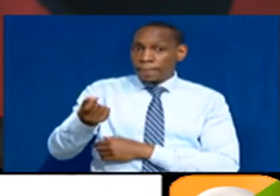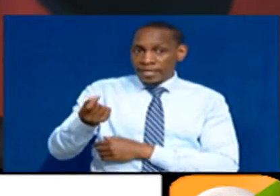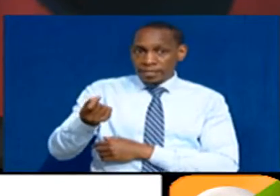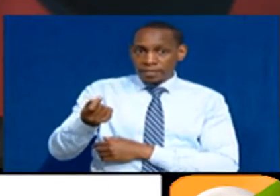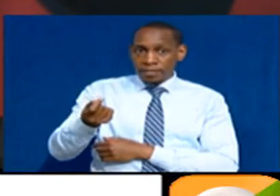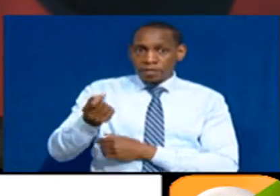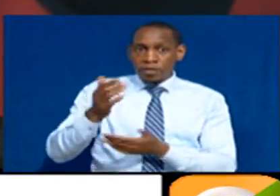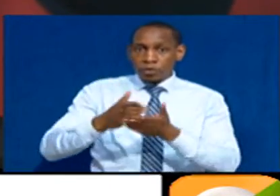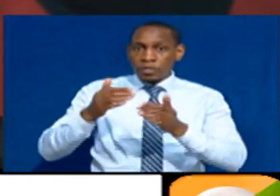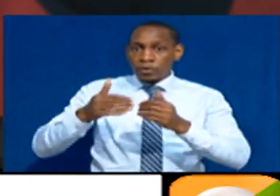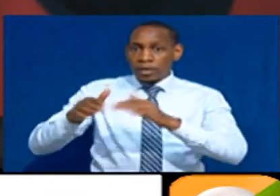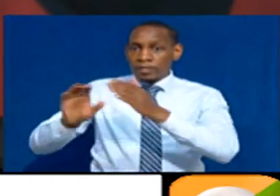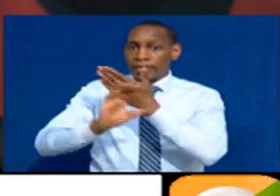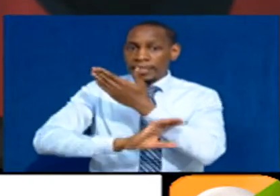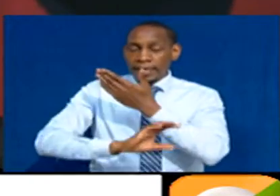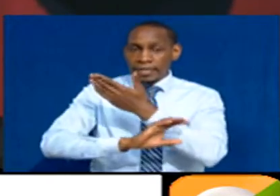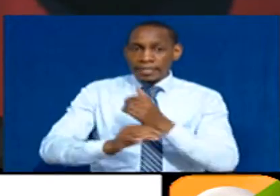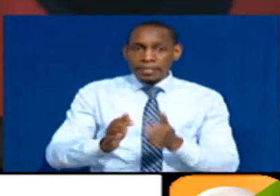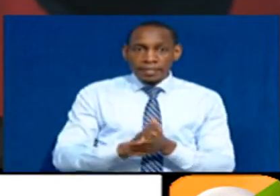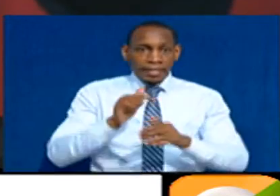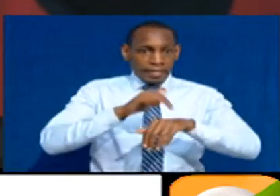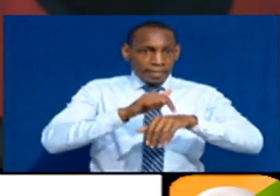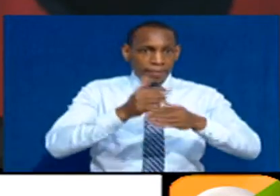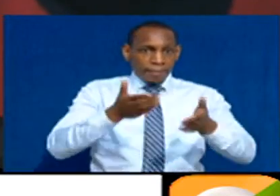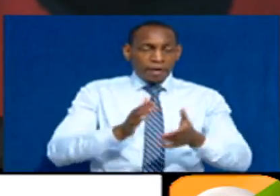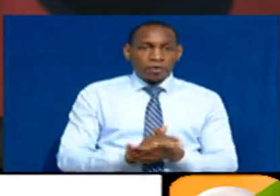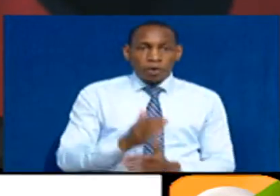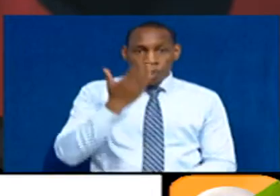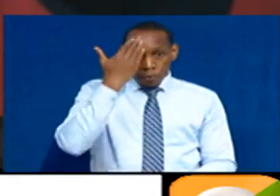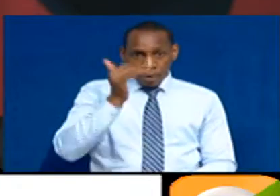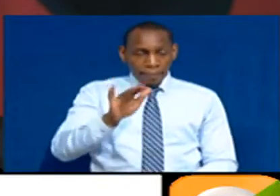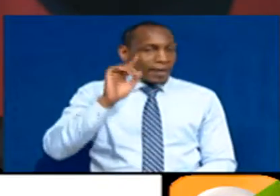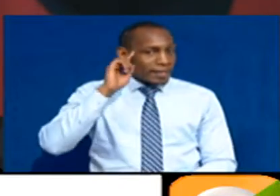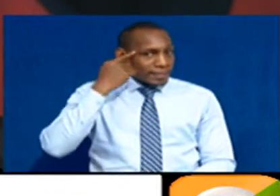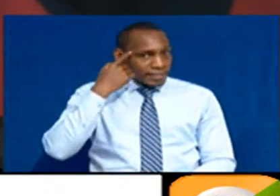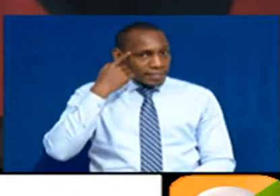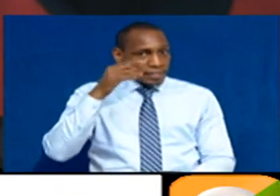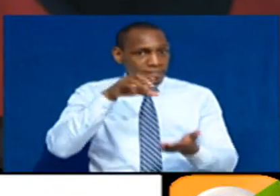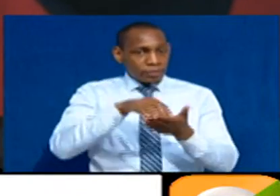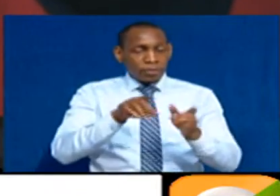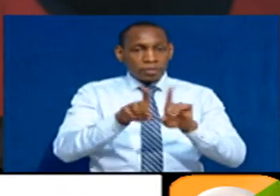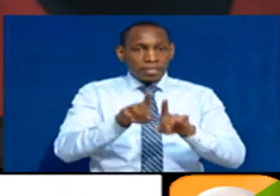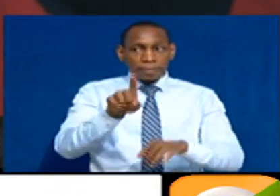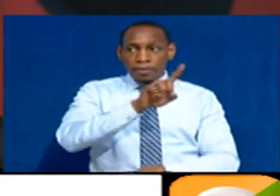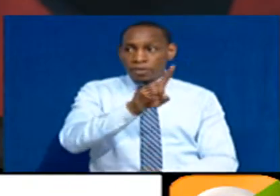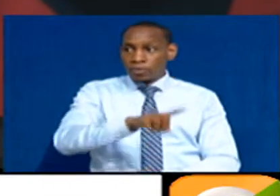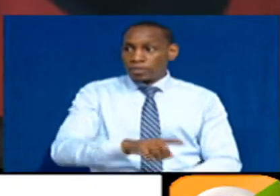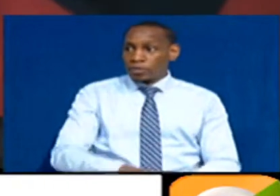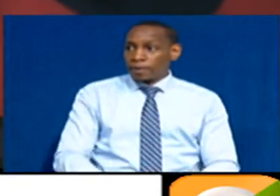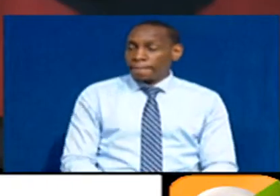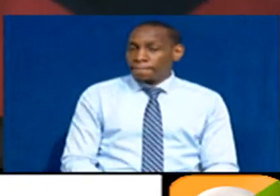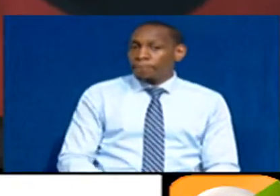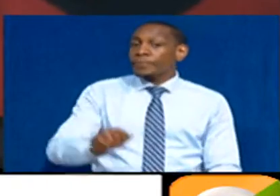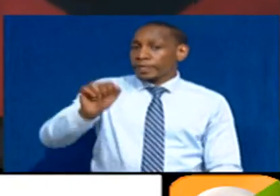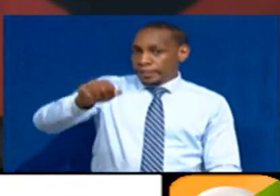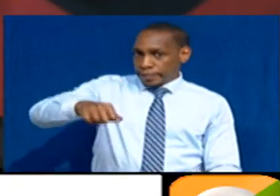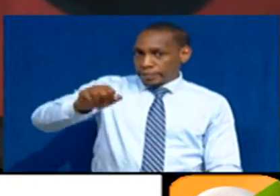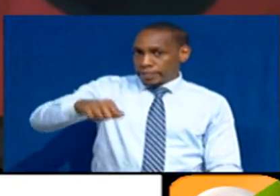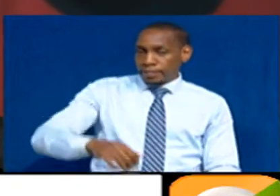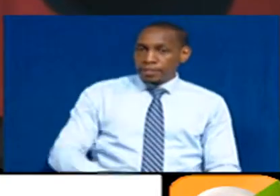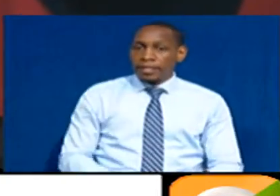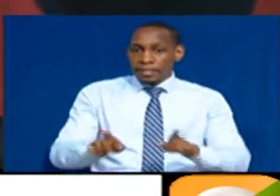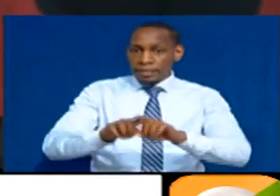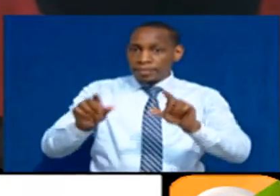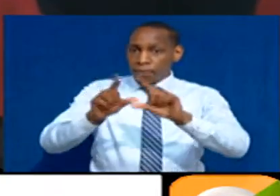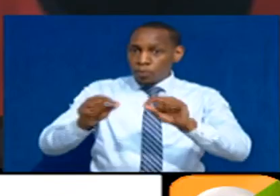shillings is out of the country at this time. Why do you think this is so? Yeah, and maybe just